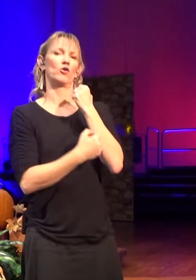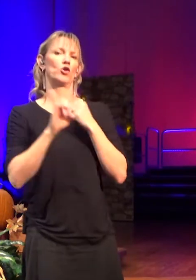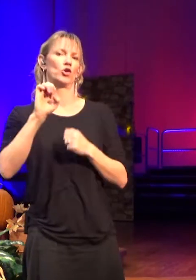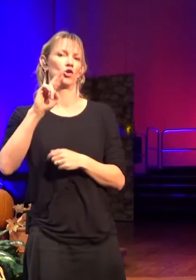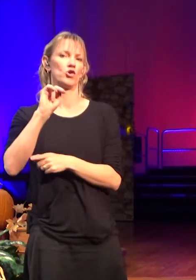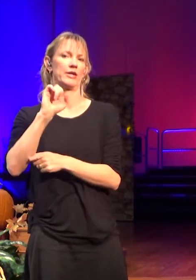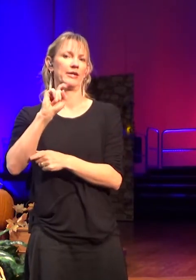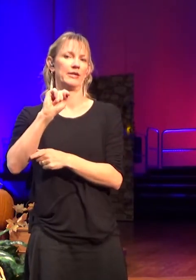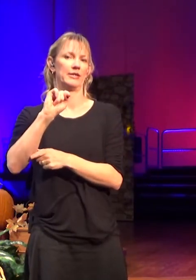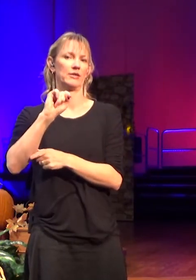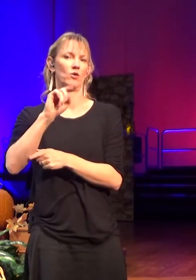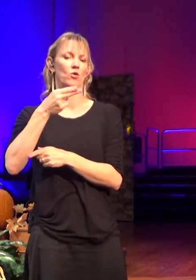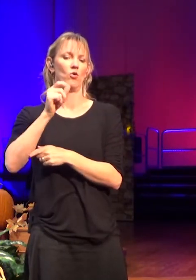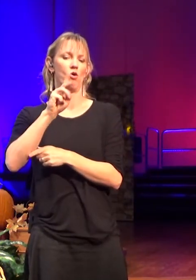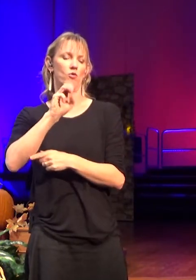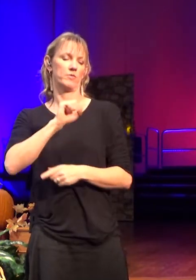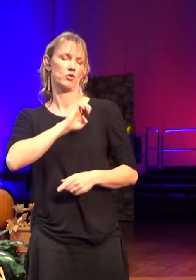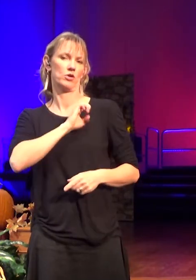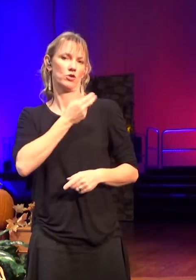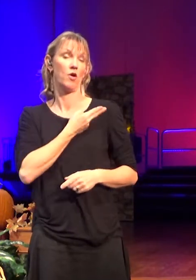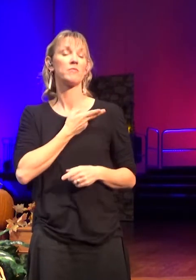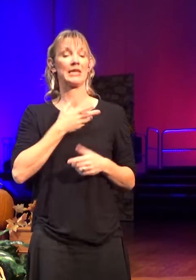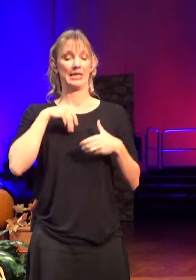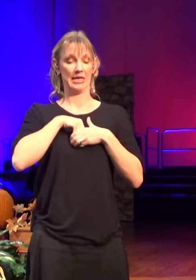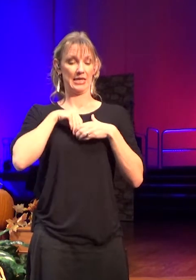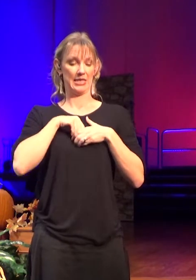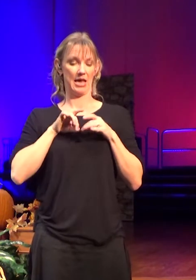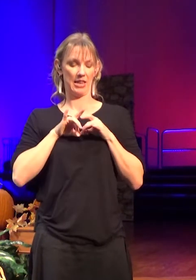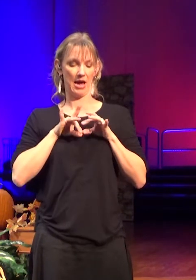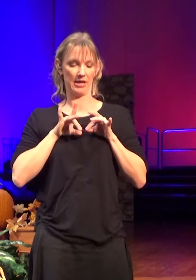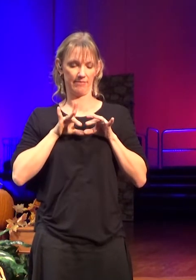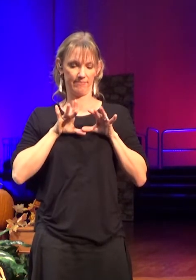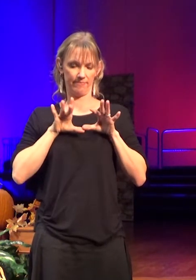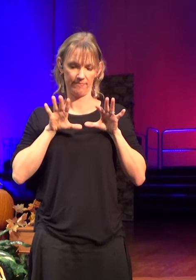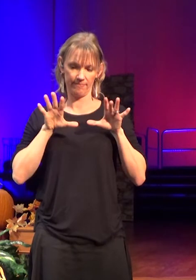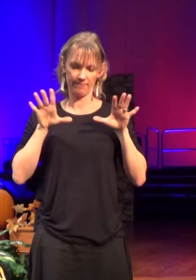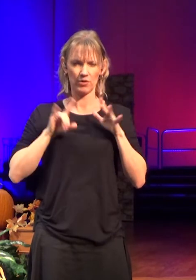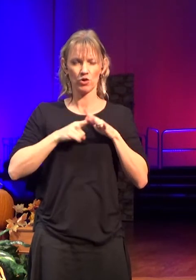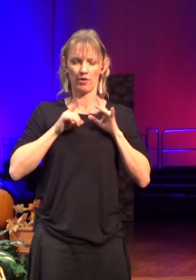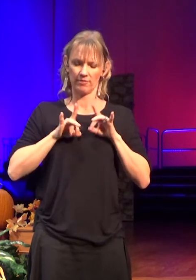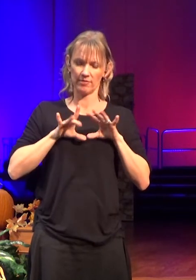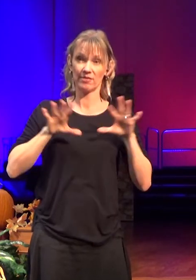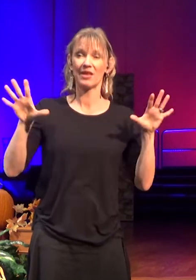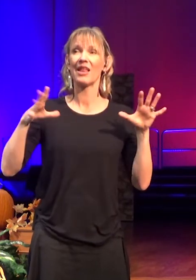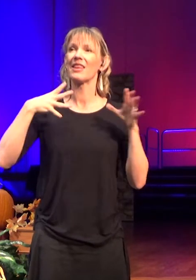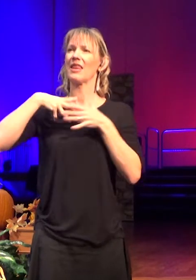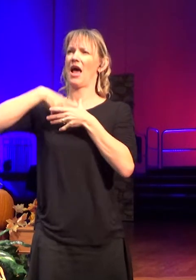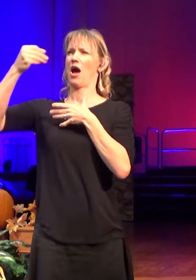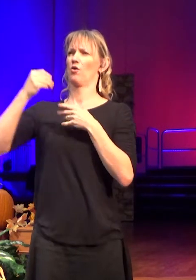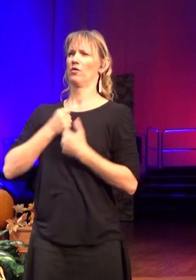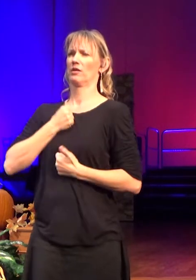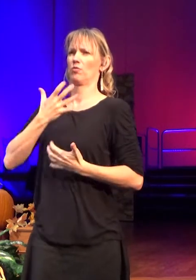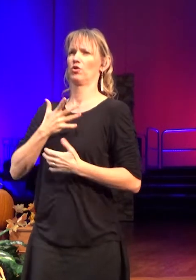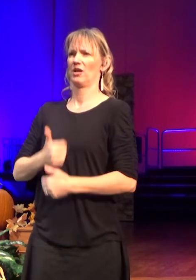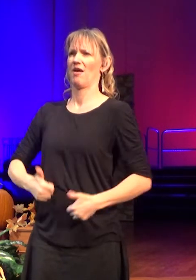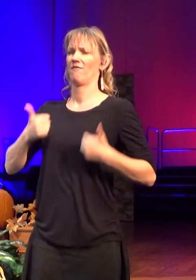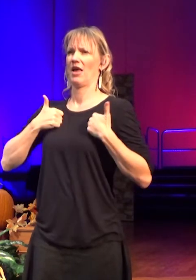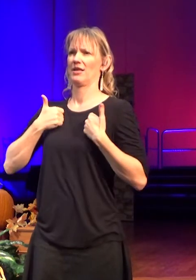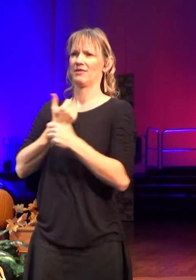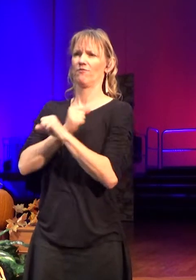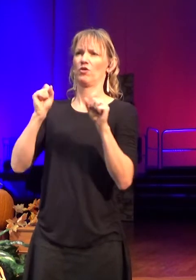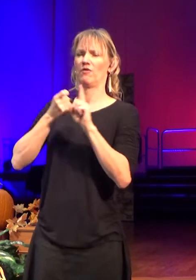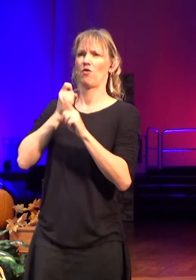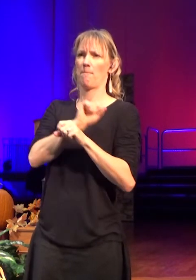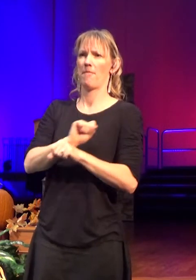some words from our founder, Ernest Holmes, as the inner light dawns, it delivers the outer life from